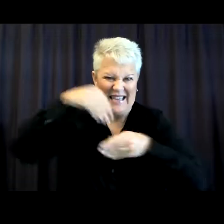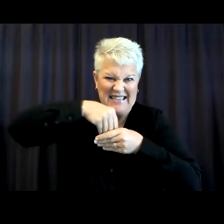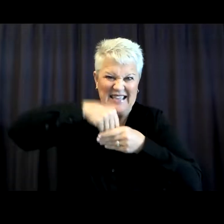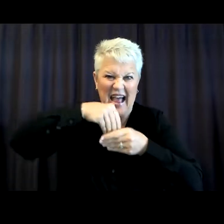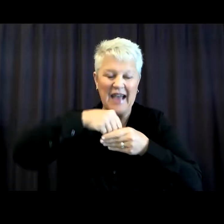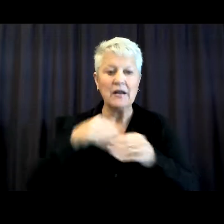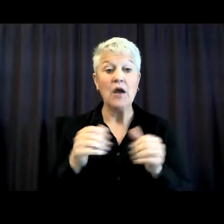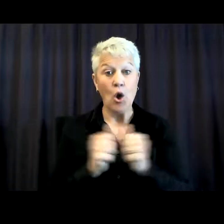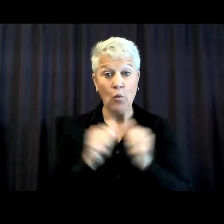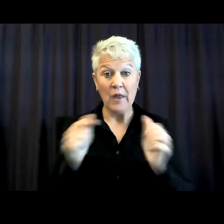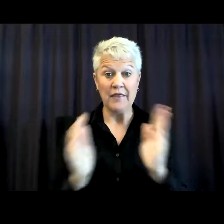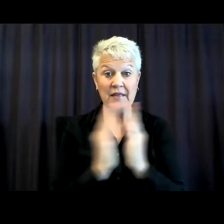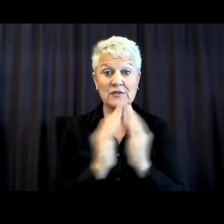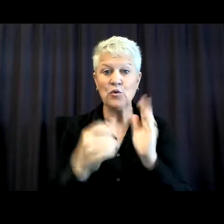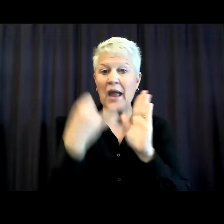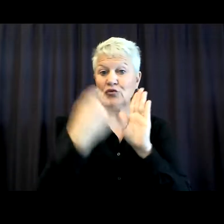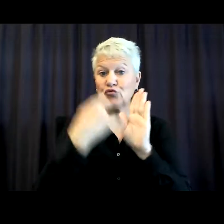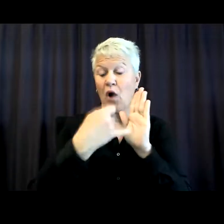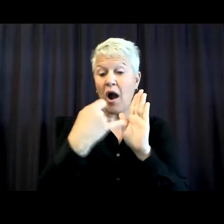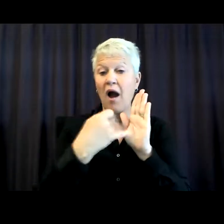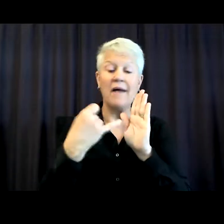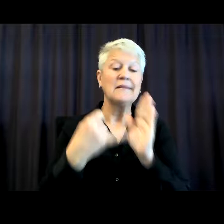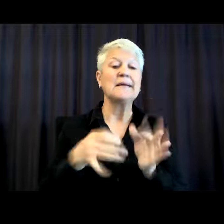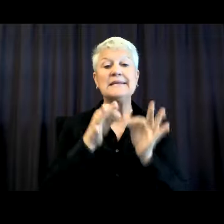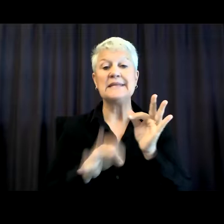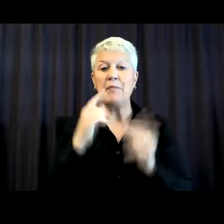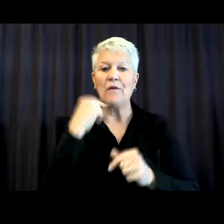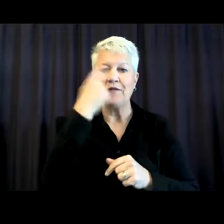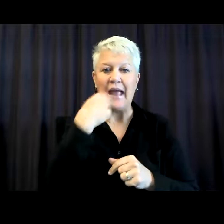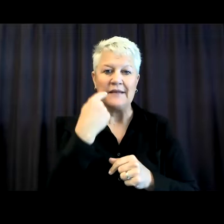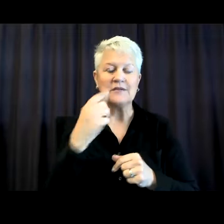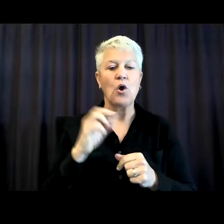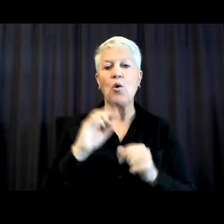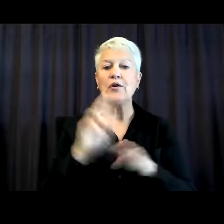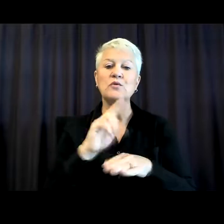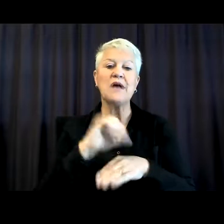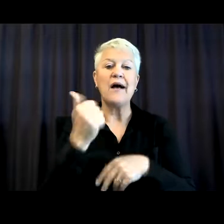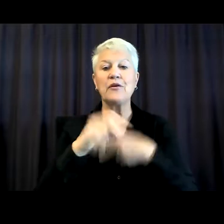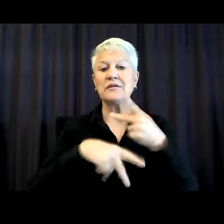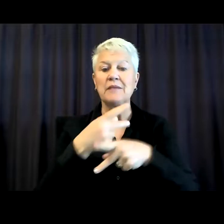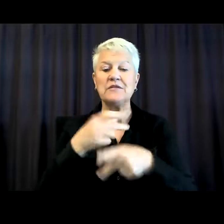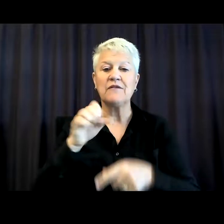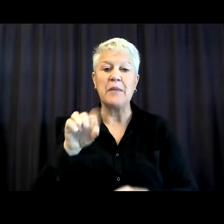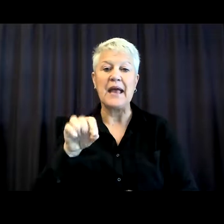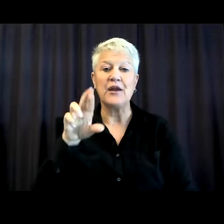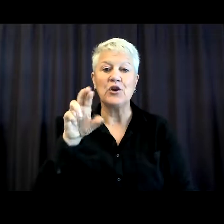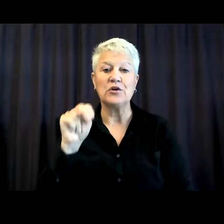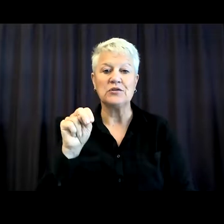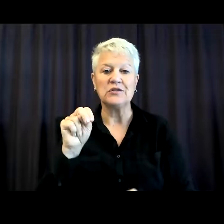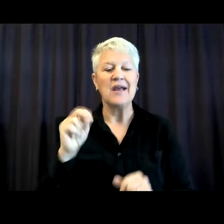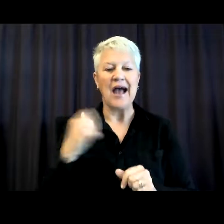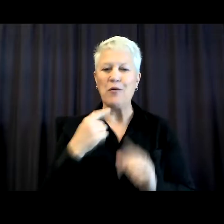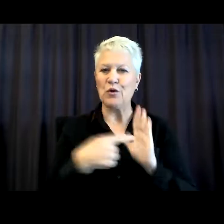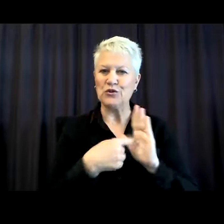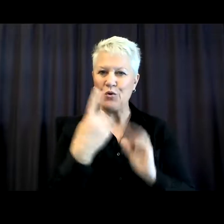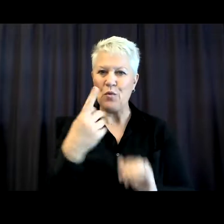these, you can actually draw a simple face or put other kinds of patterns on these. And I'm going to show you one